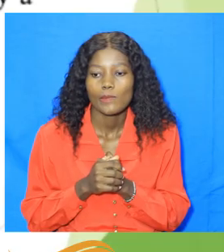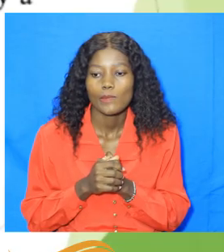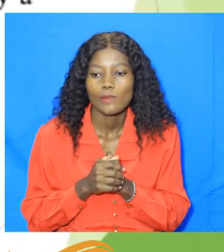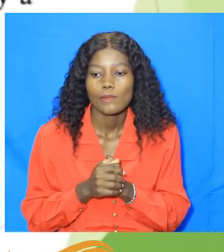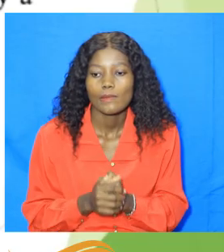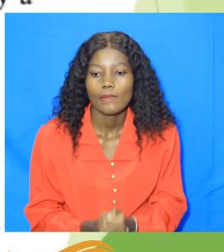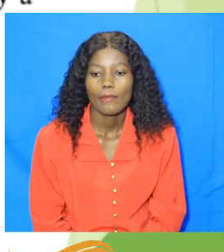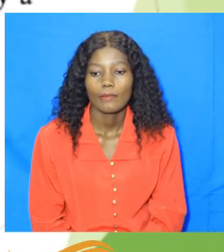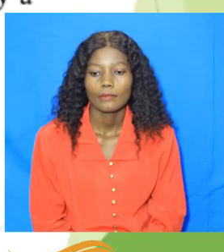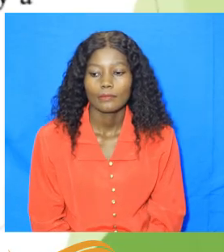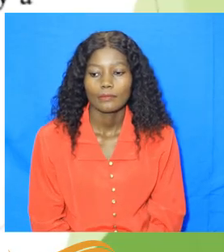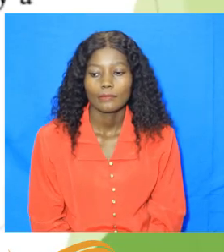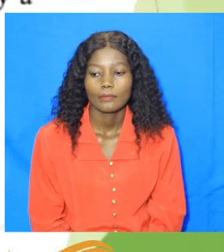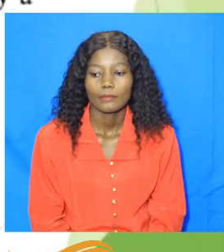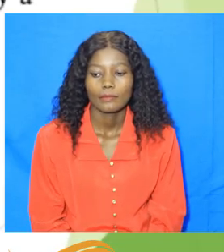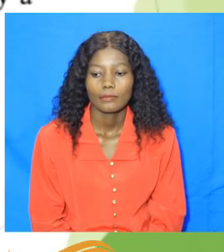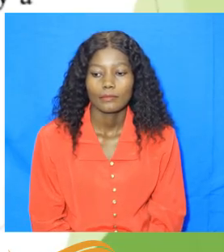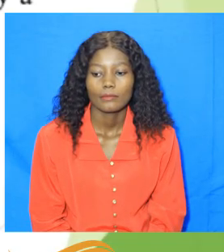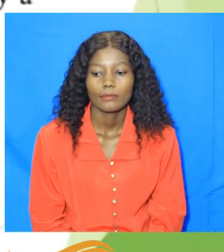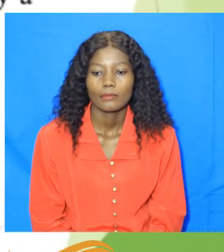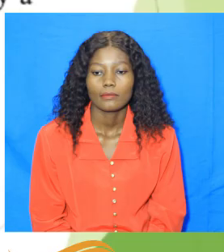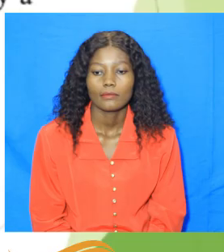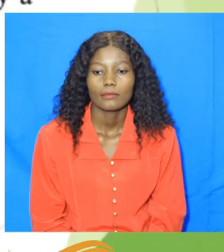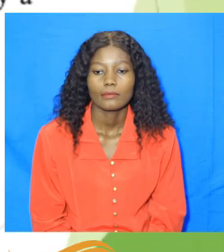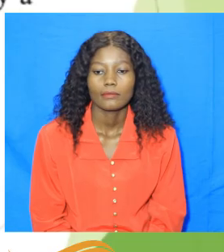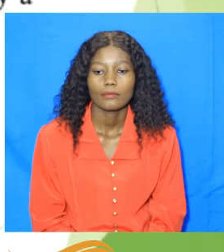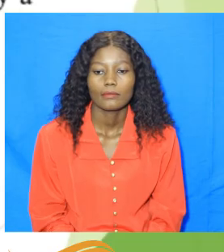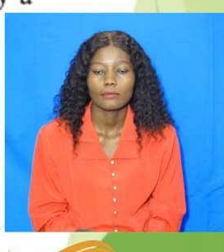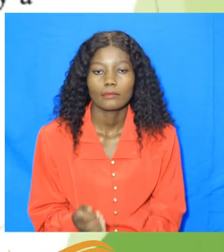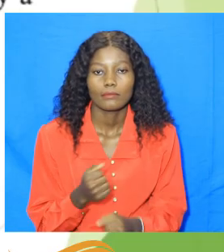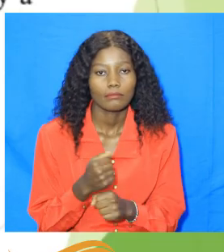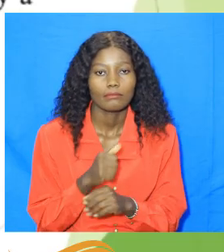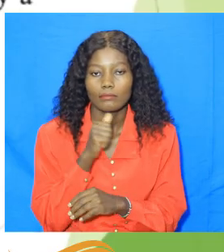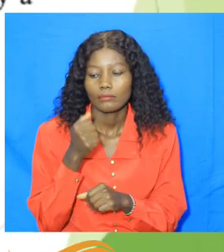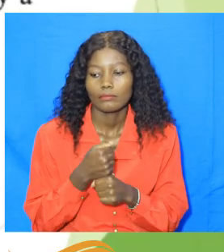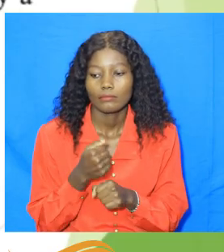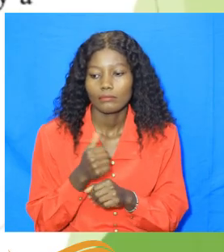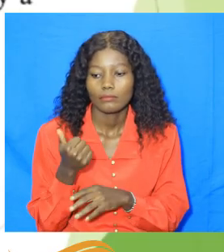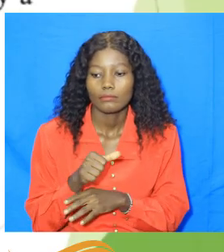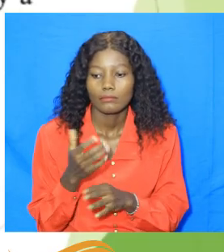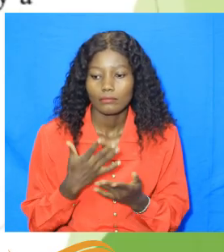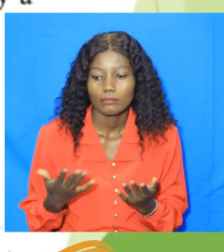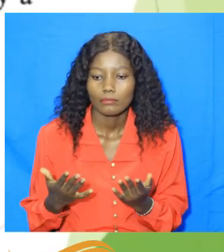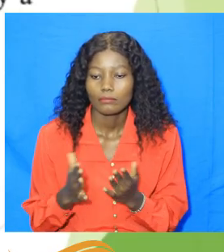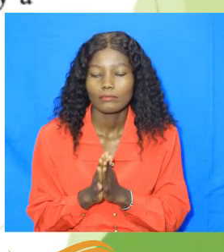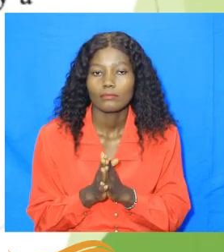Are you getting me? Hello? Are you getting me now? Are you getting me